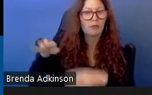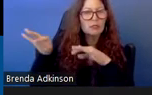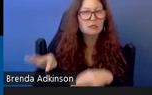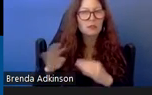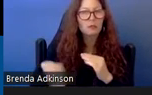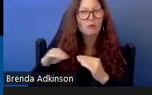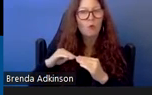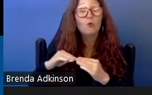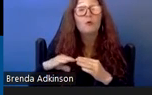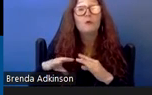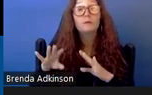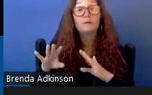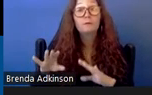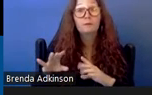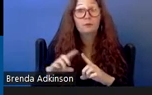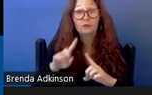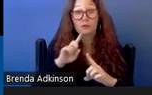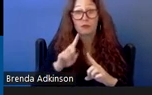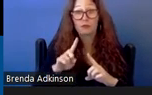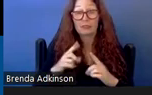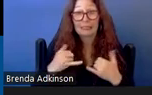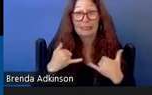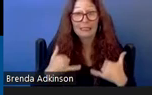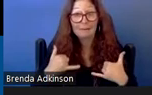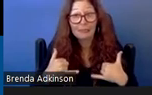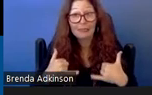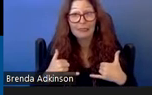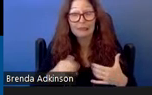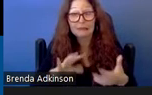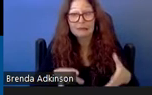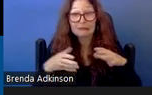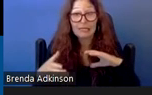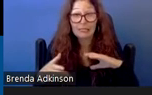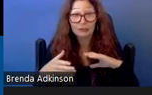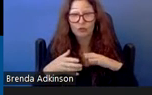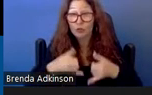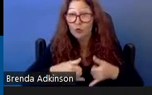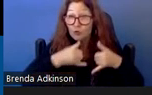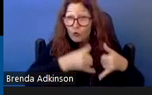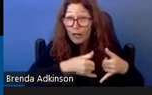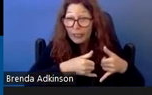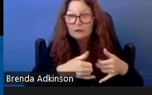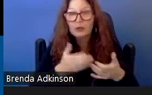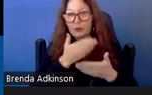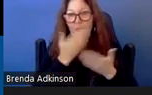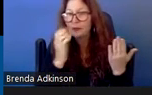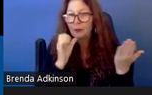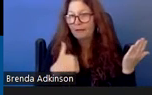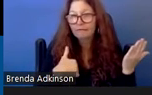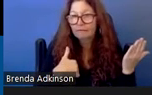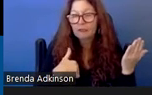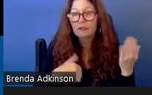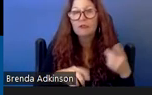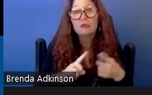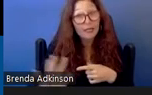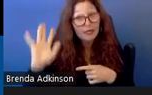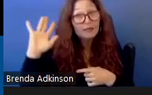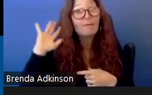We haven't had an immediate disaster case management grant, but there is a FEMA administered DCM program that's been implemented in the